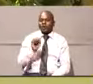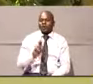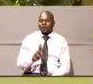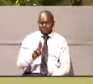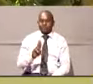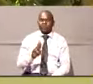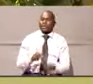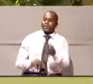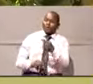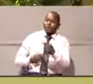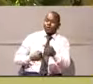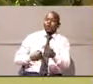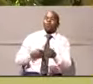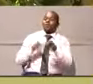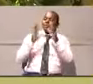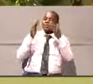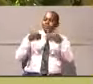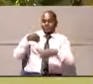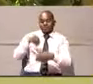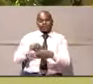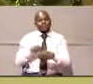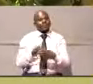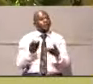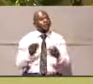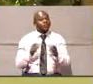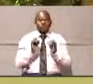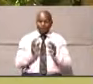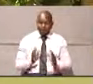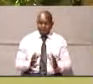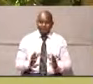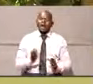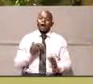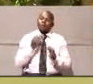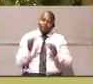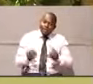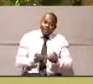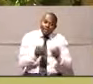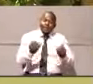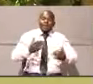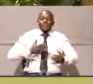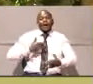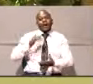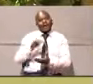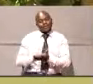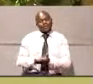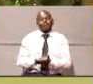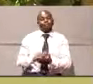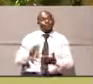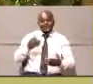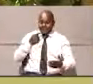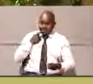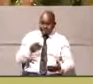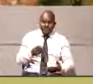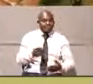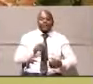know, having a success elections is not easy. I want to tell you, my husband has been saying, I